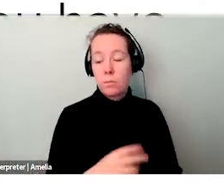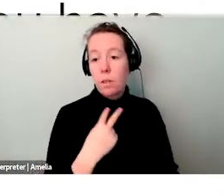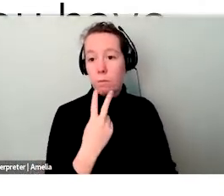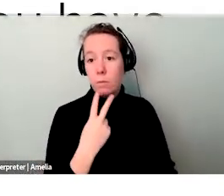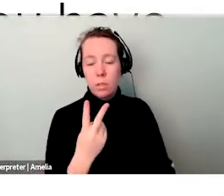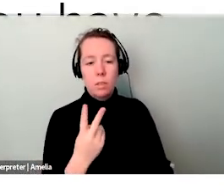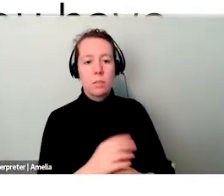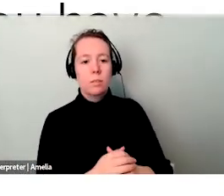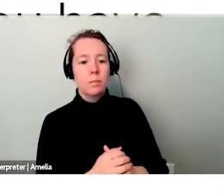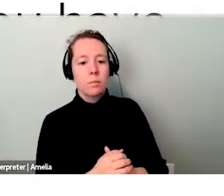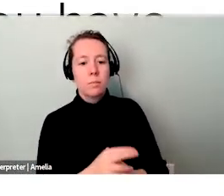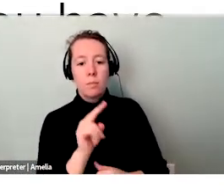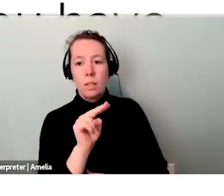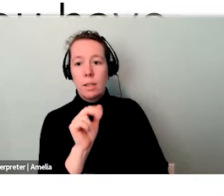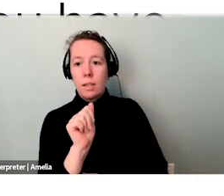Natalie,